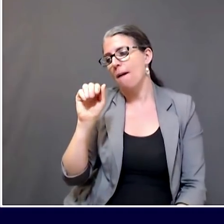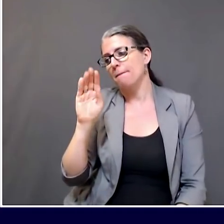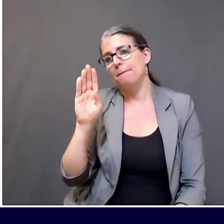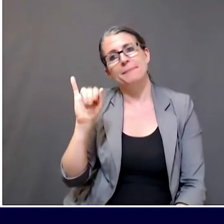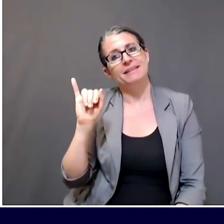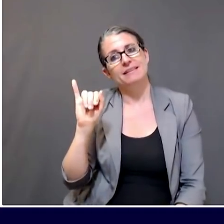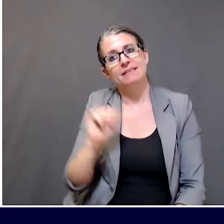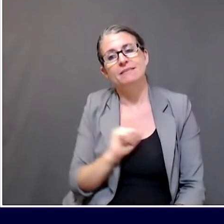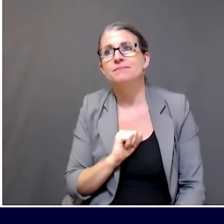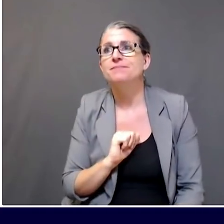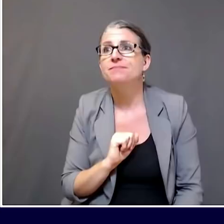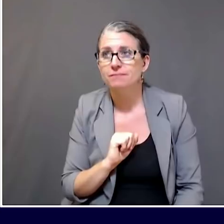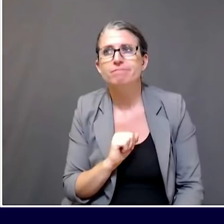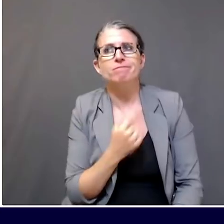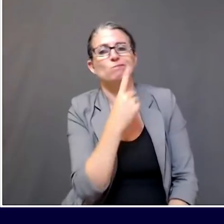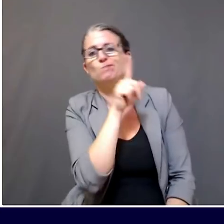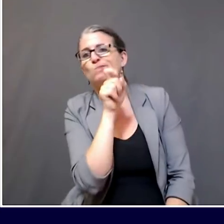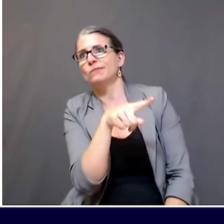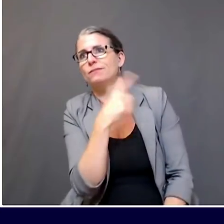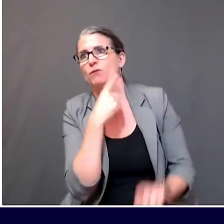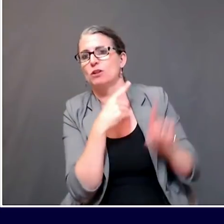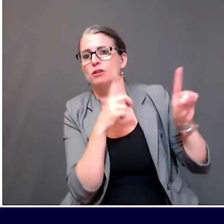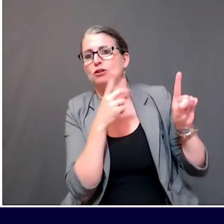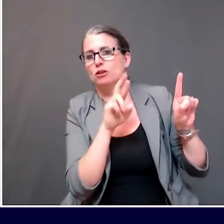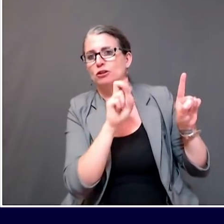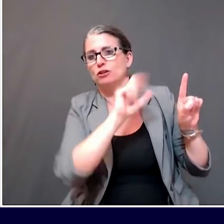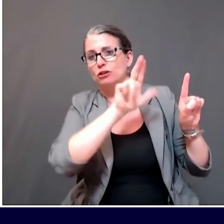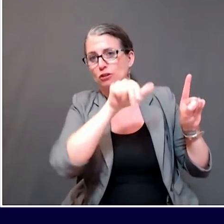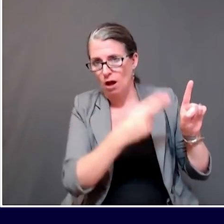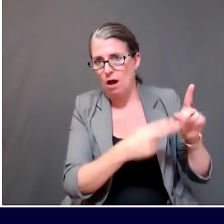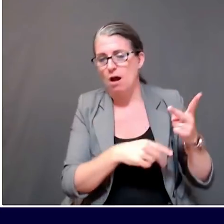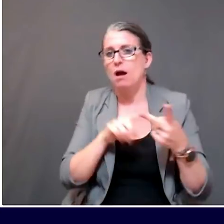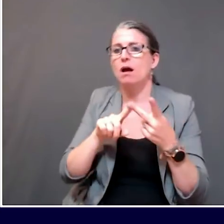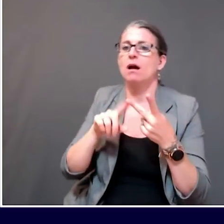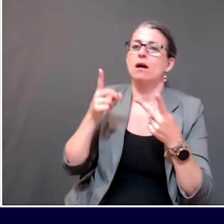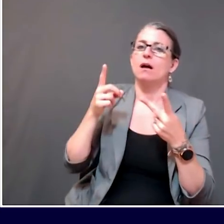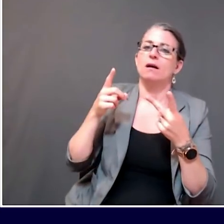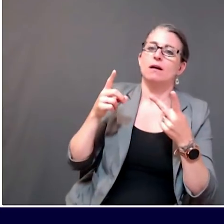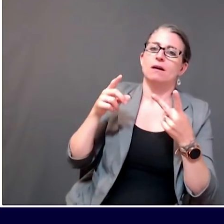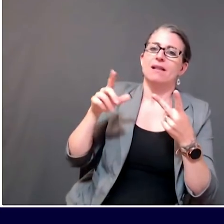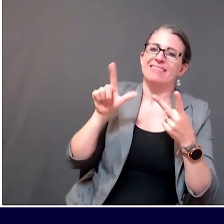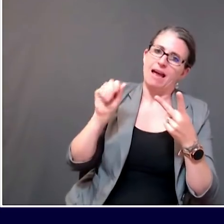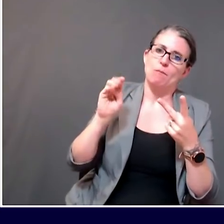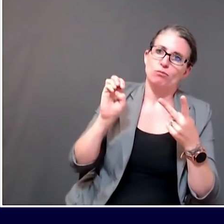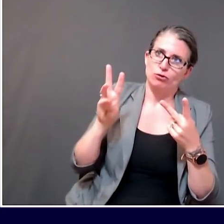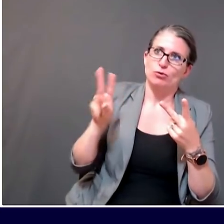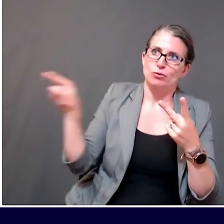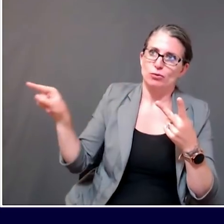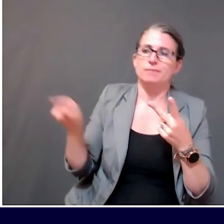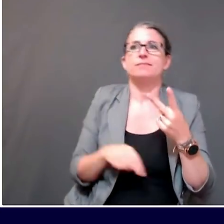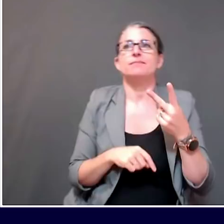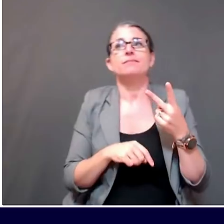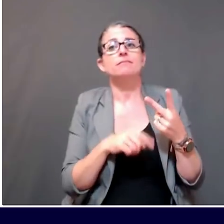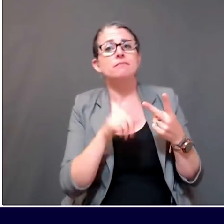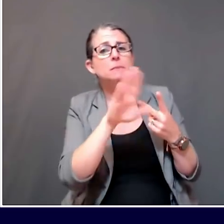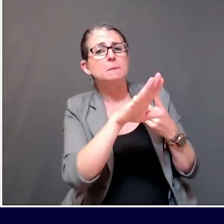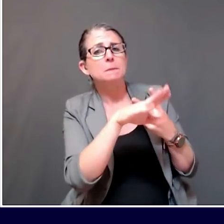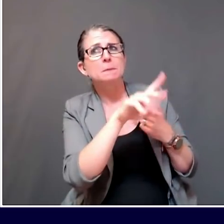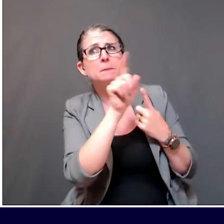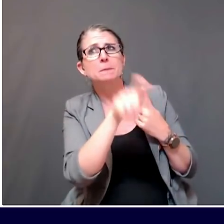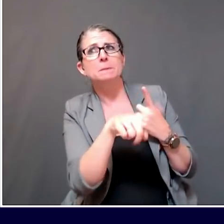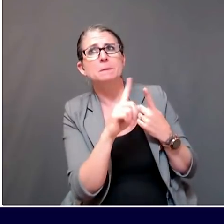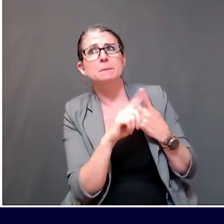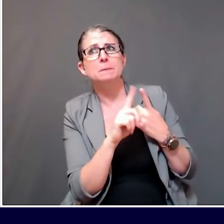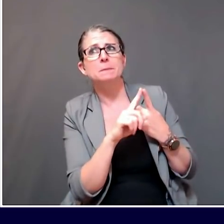Commissioner. I'll start with you, Dr. Shah. Could you give us a little more insider information about the red, yellow, green metrics that you're